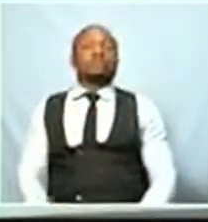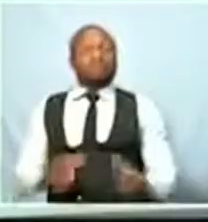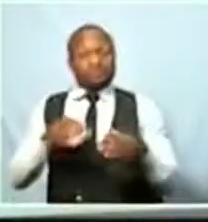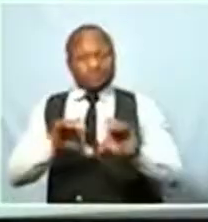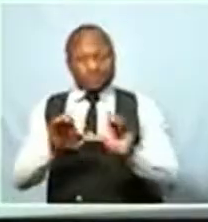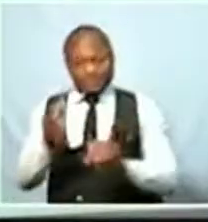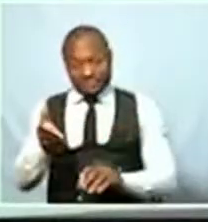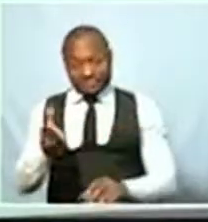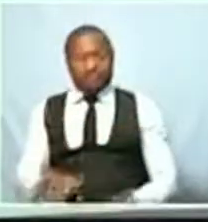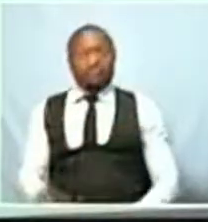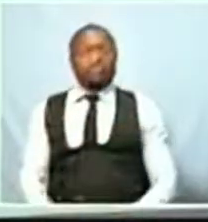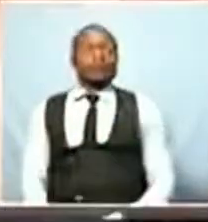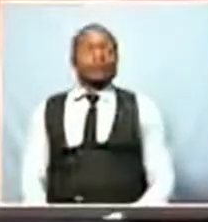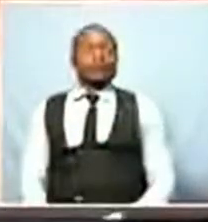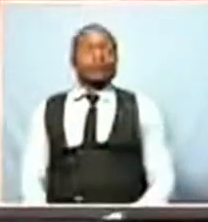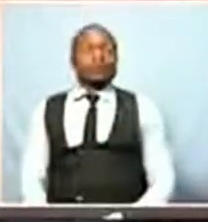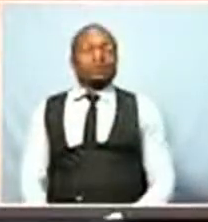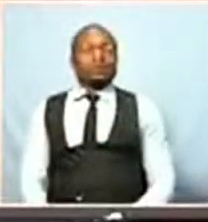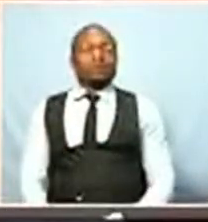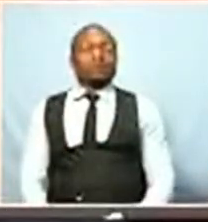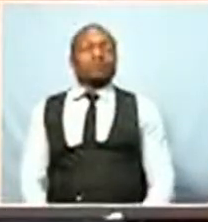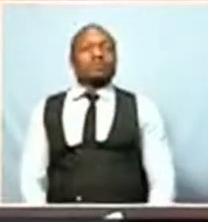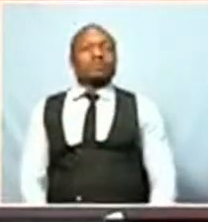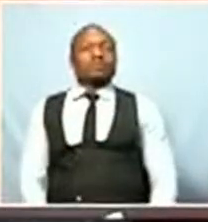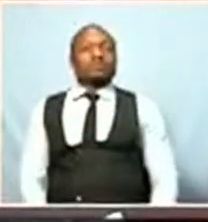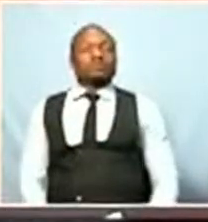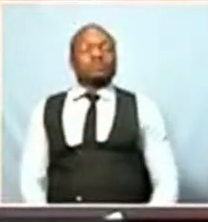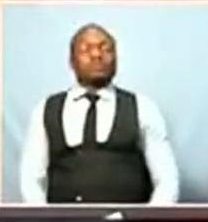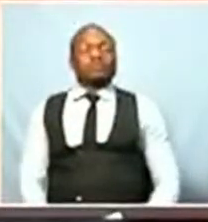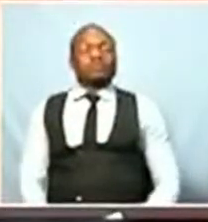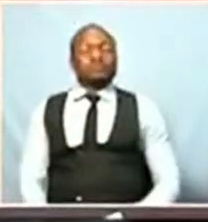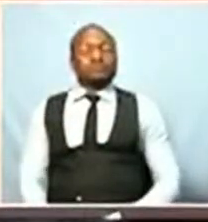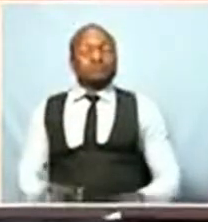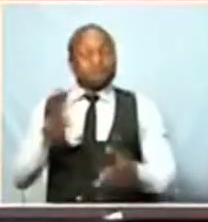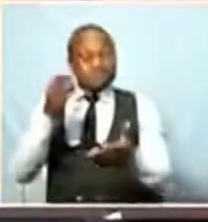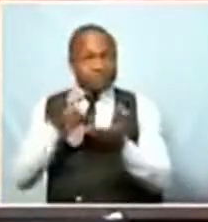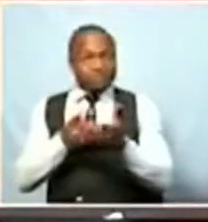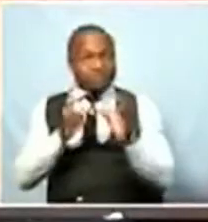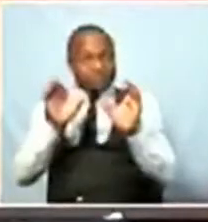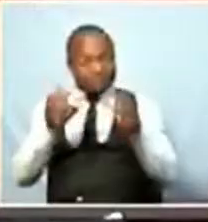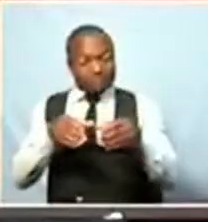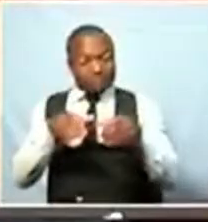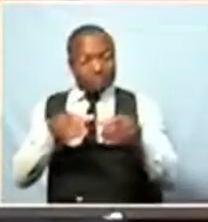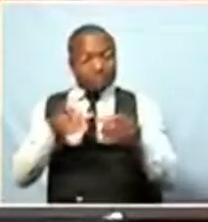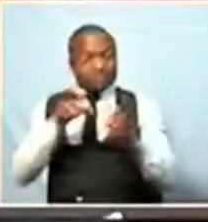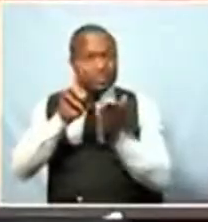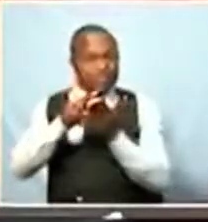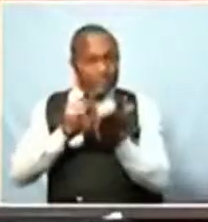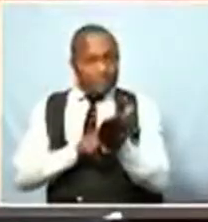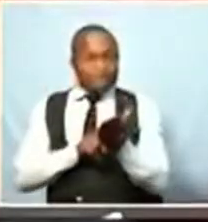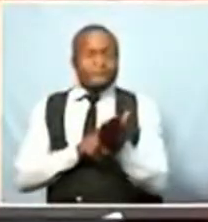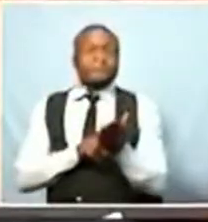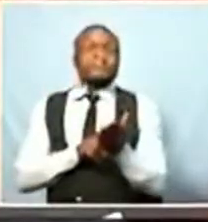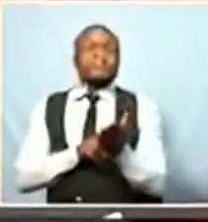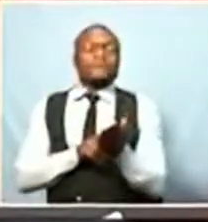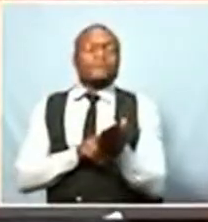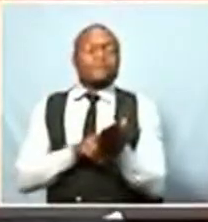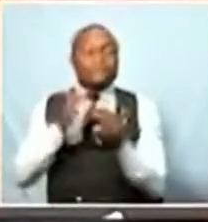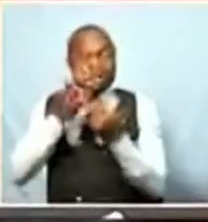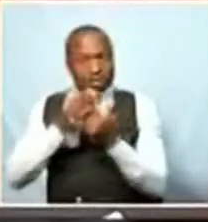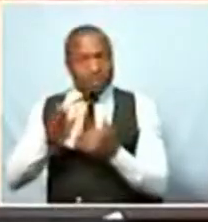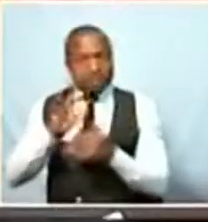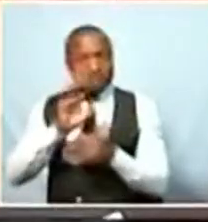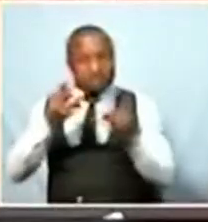Proceed. As a matter of fact, let this committee go on record that it shares